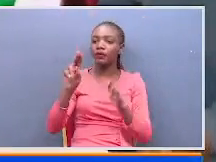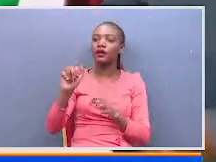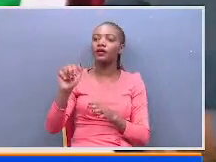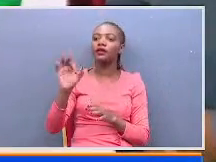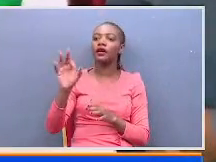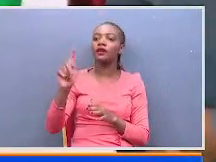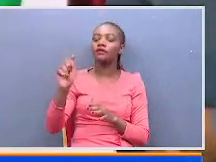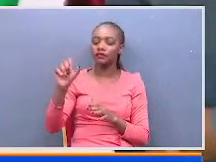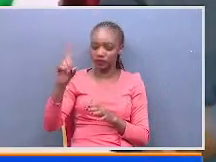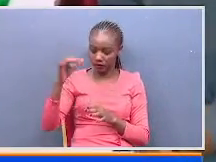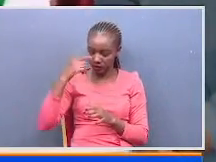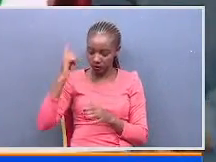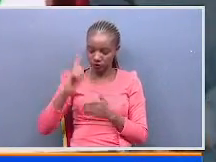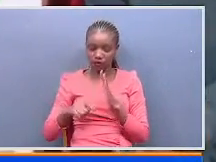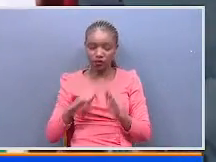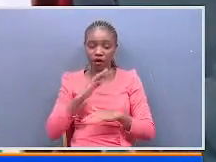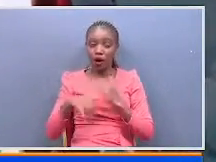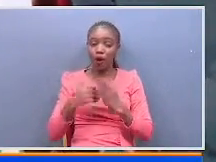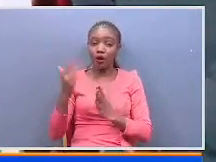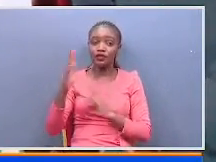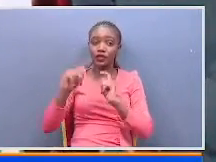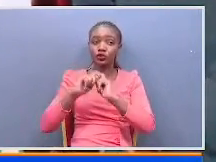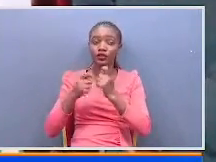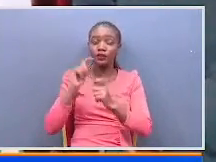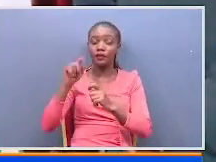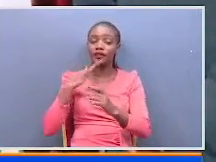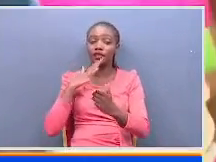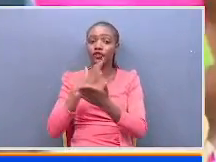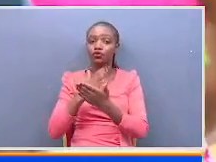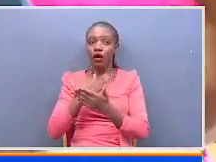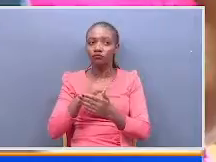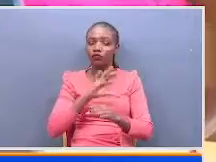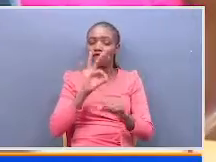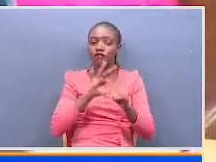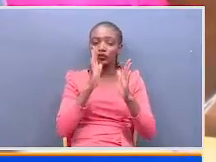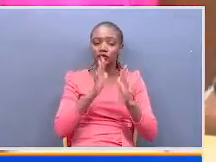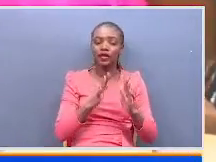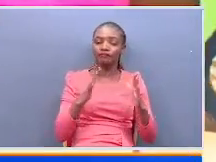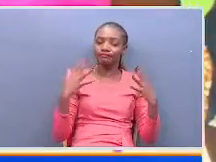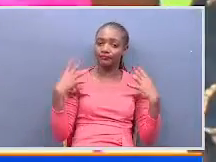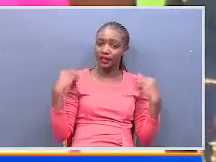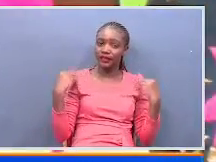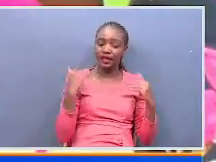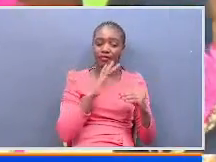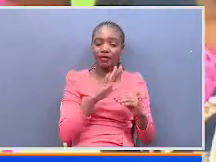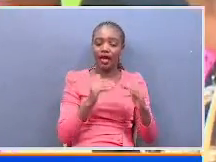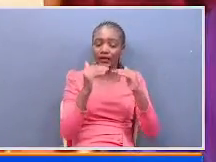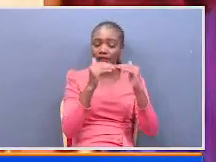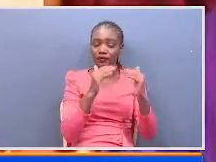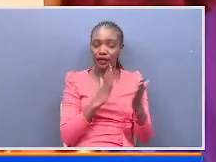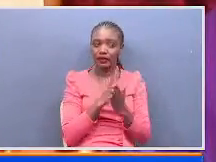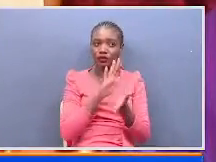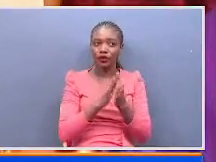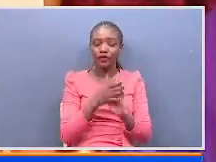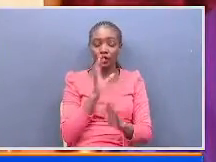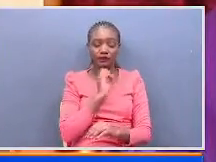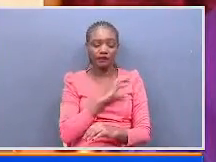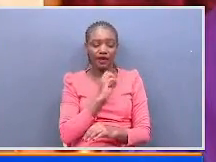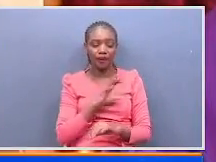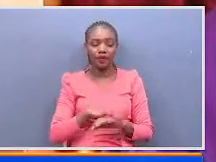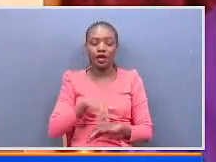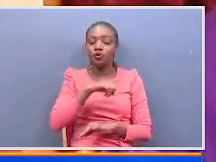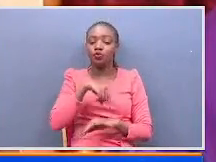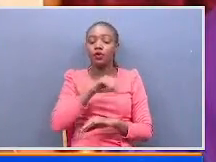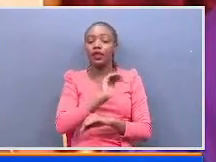security organs must work to ensure that every eligible voter exercises their democratic right without fear. Tunaomba